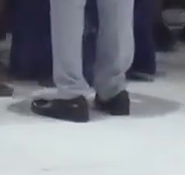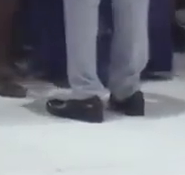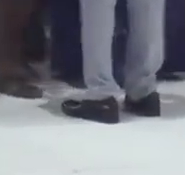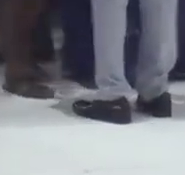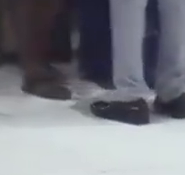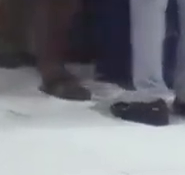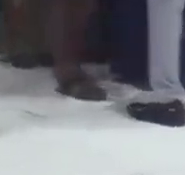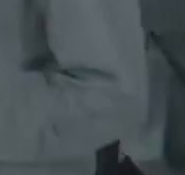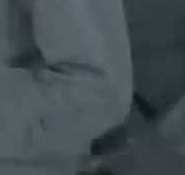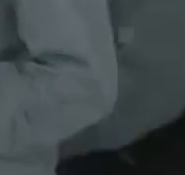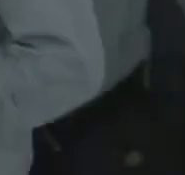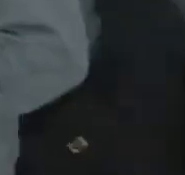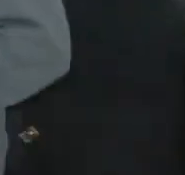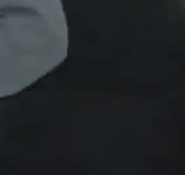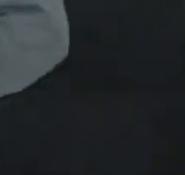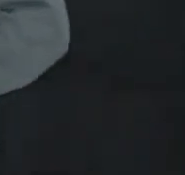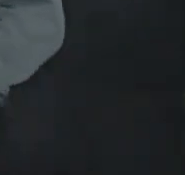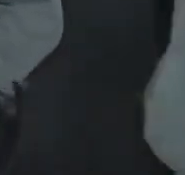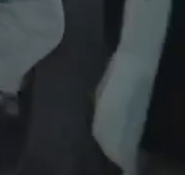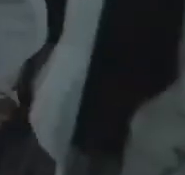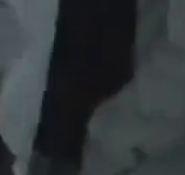working God.